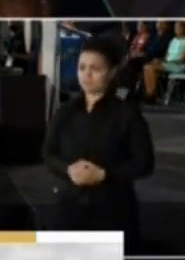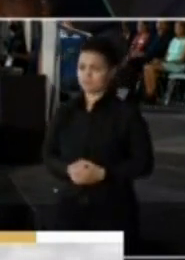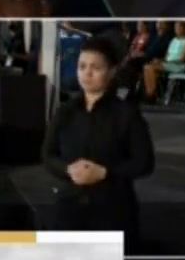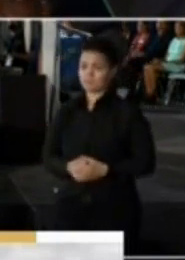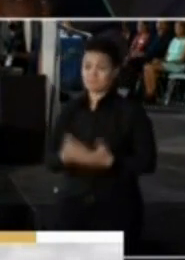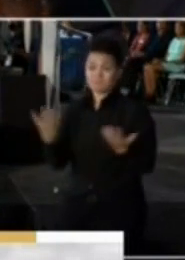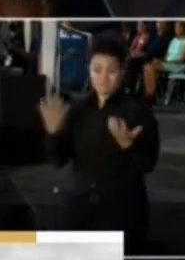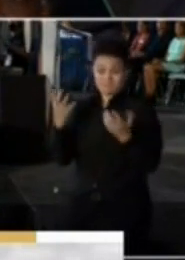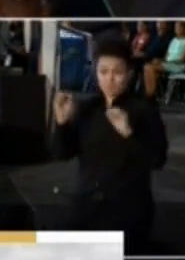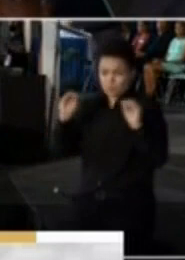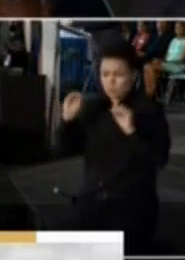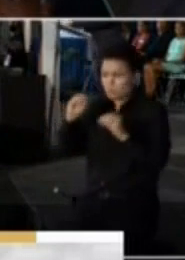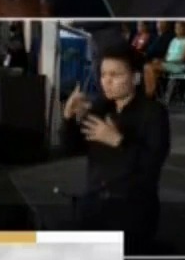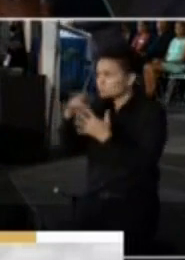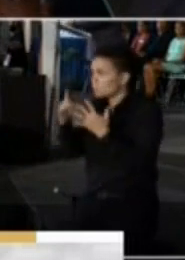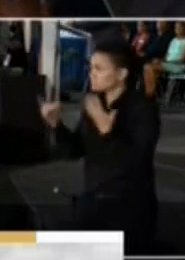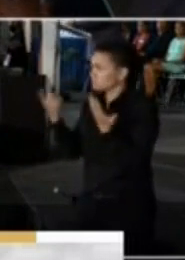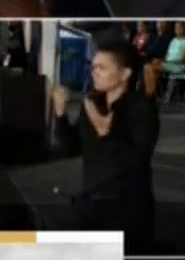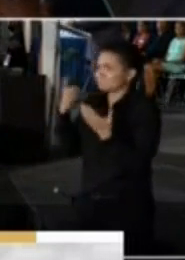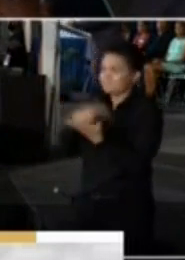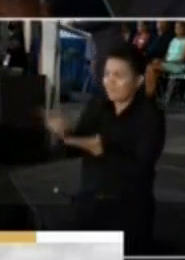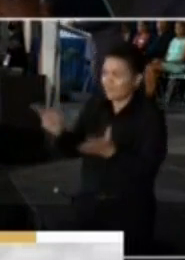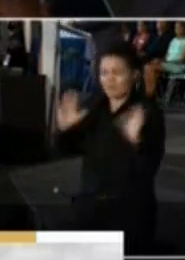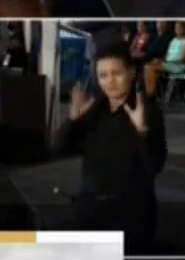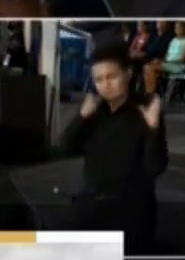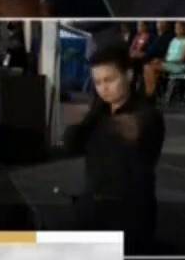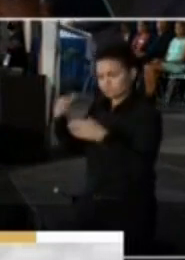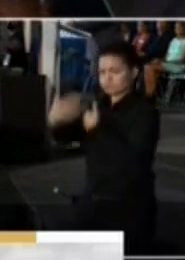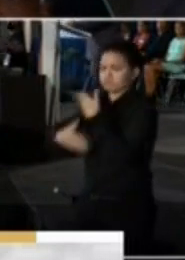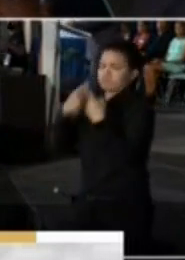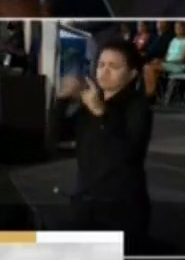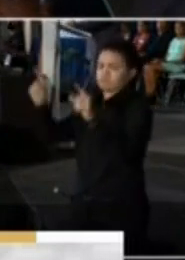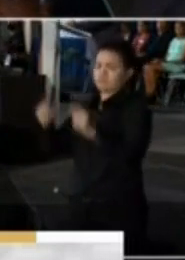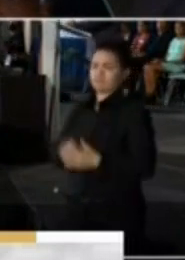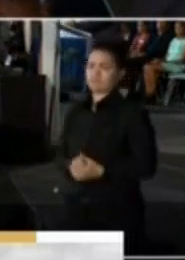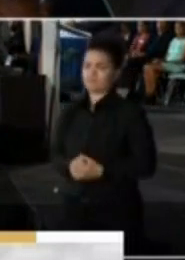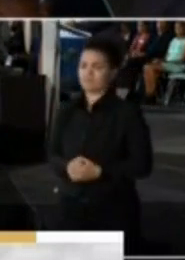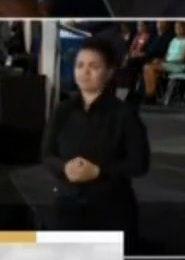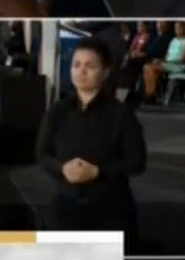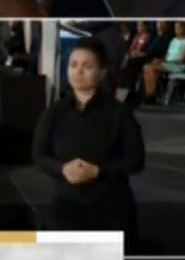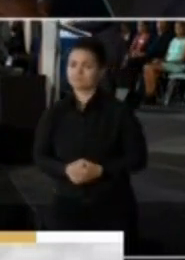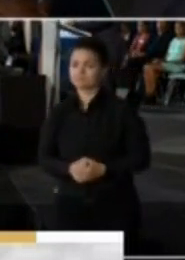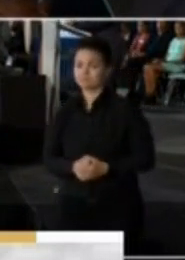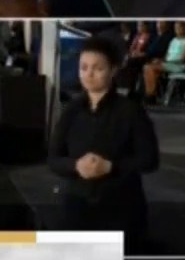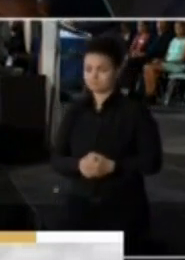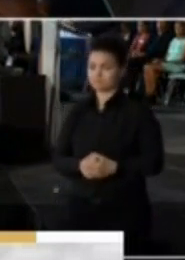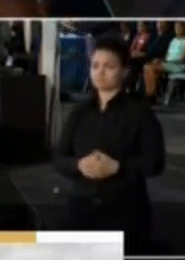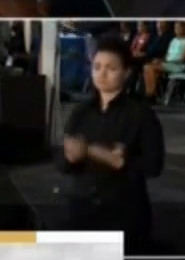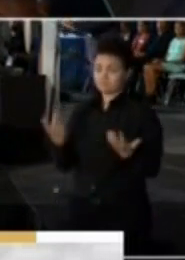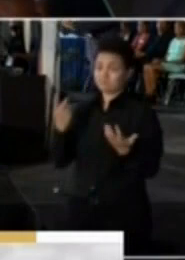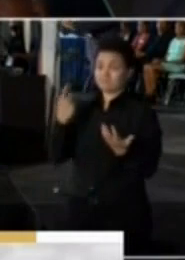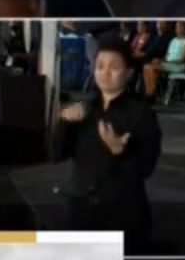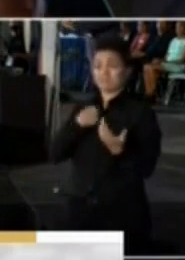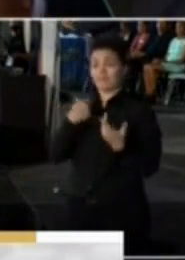option. Finally, we must never stop investing in our